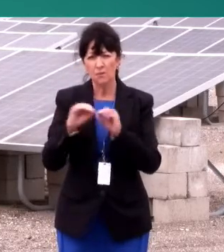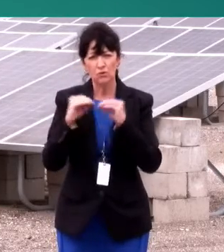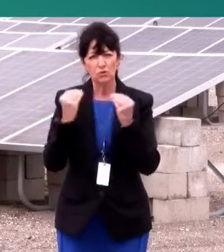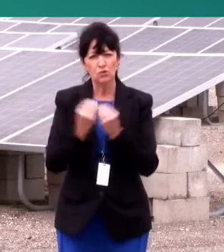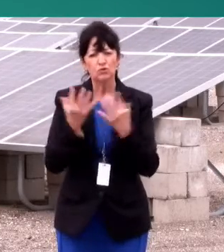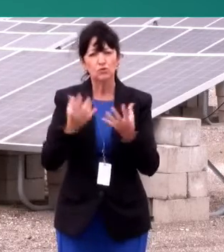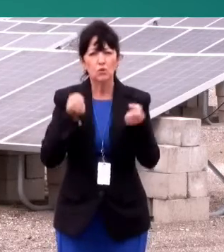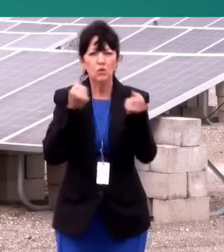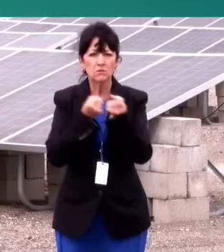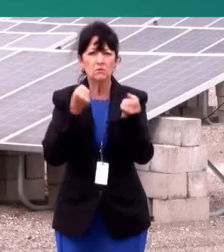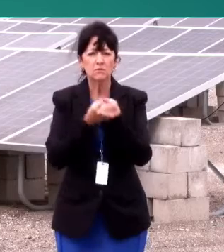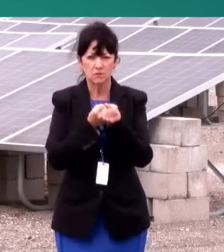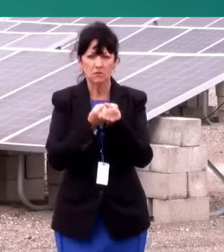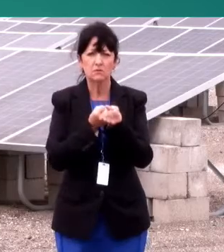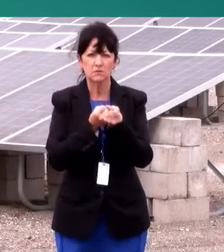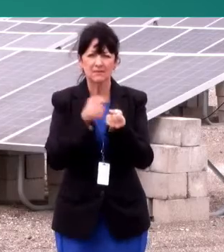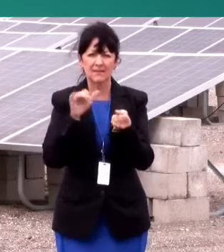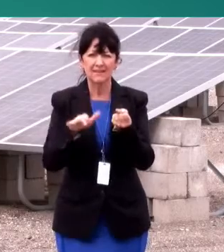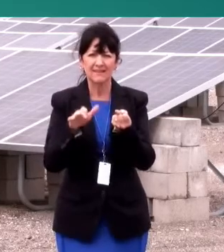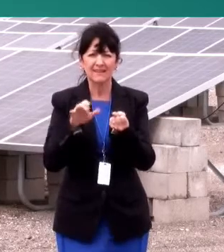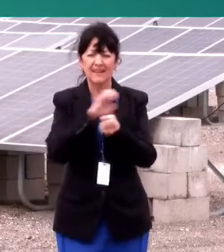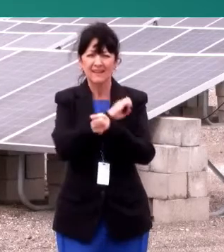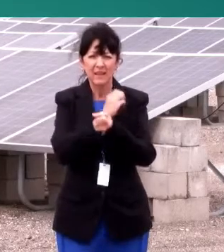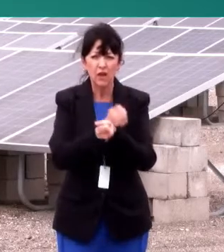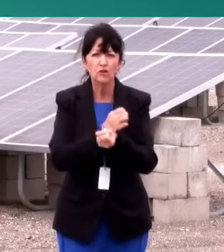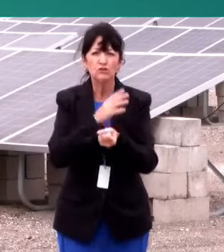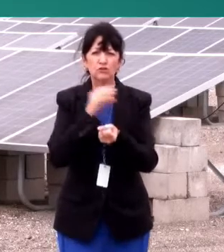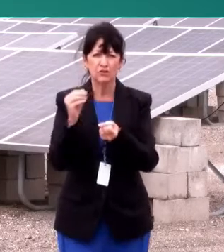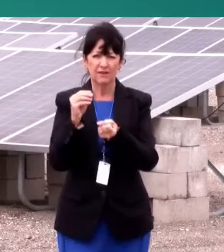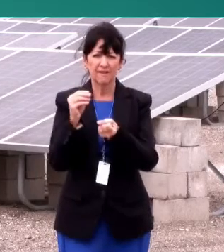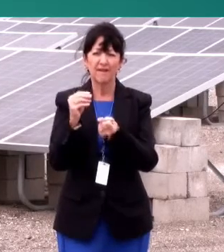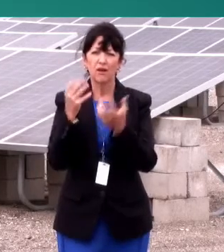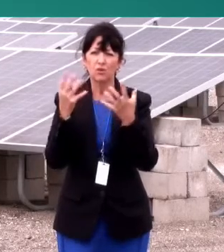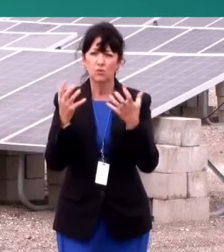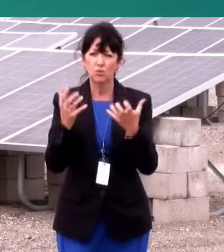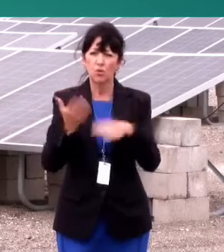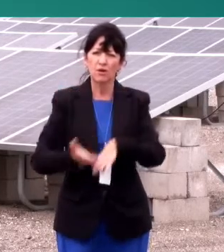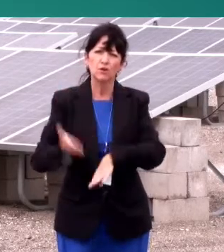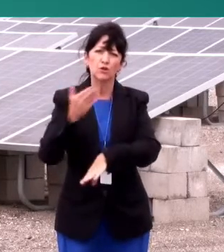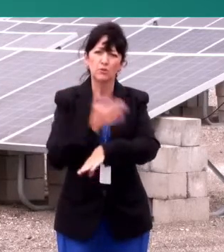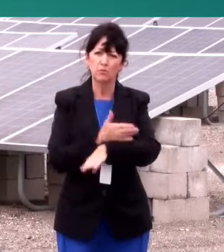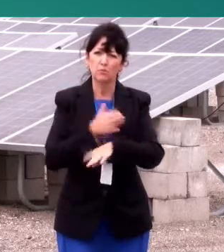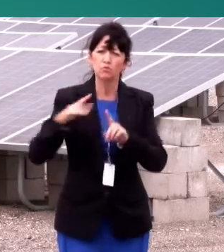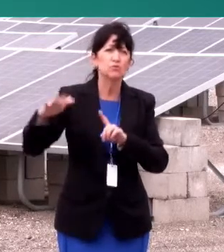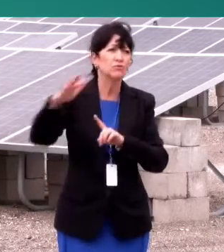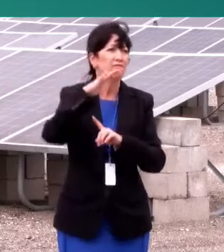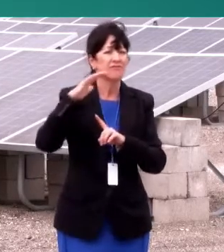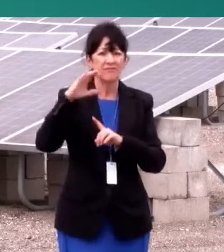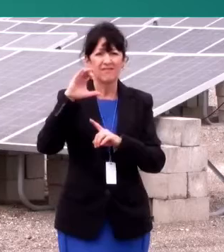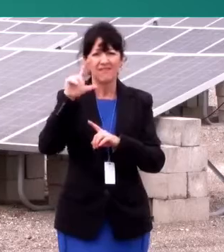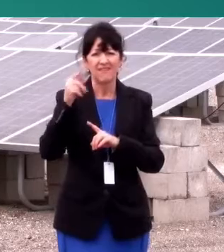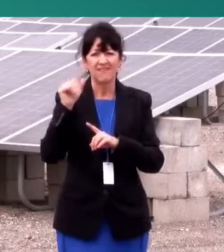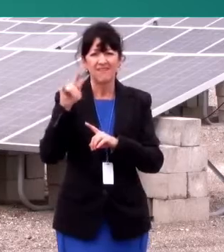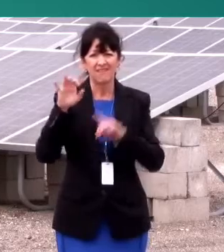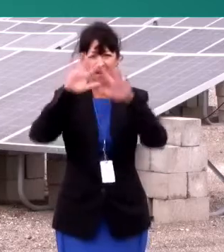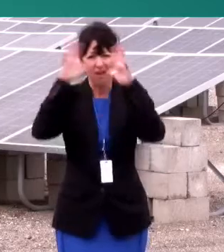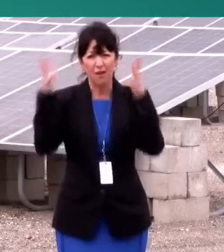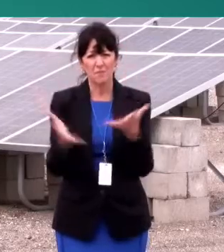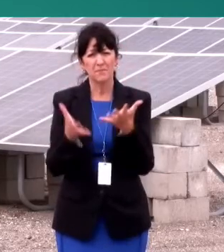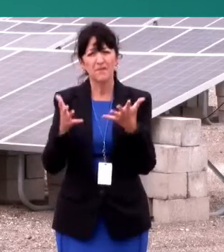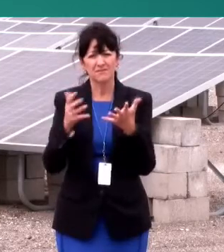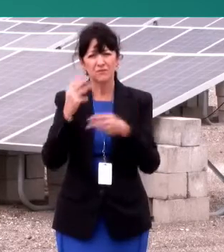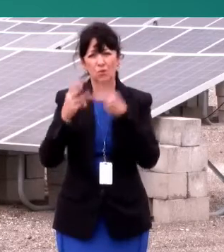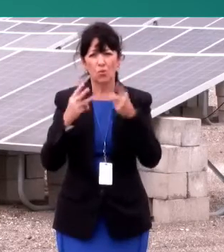energy policies and combating climate change here in Delaware. We were honored to work with the 38 different